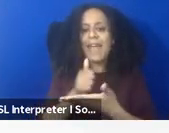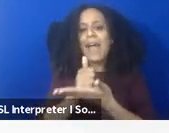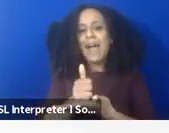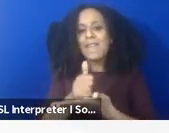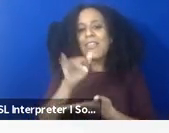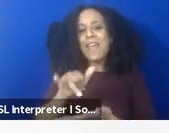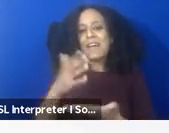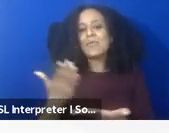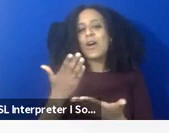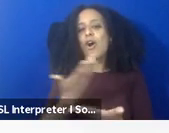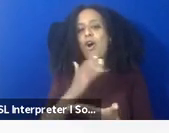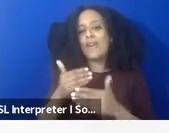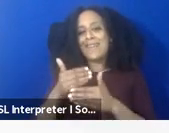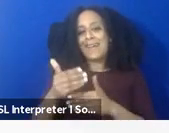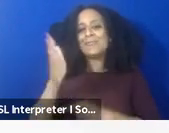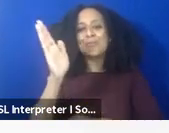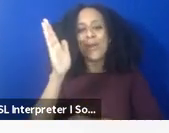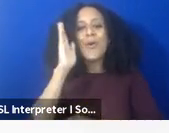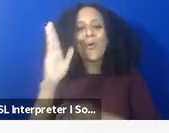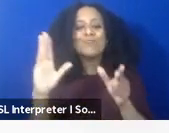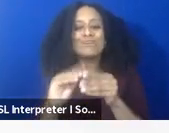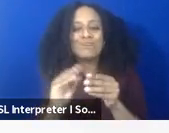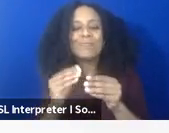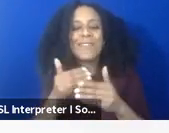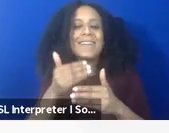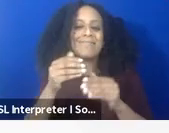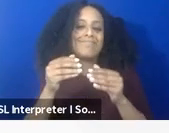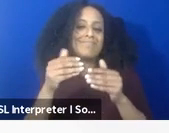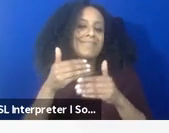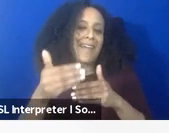Ballard, our next speaker, is going to talk about in a bit more detail.